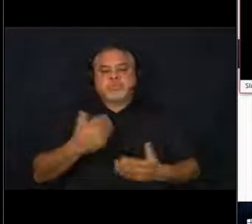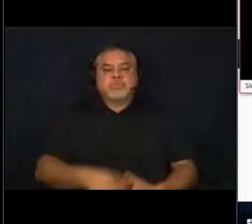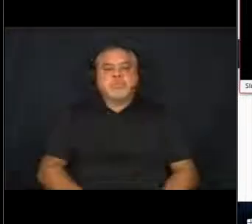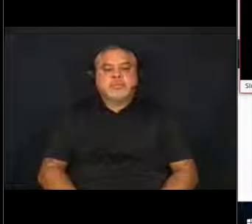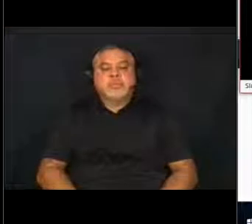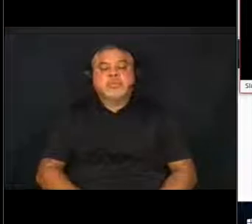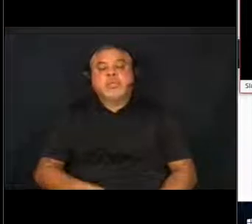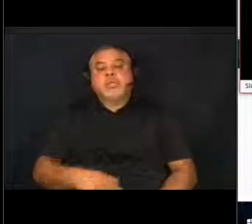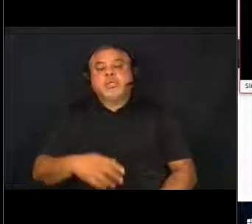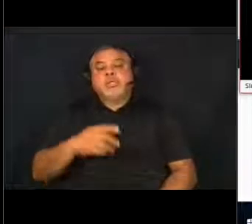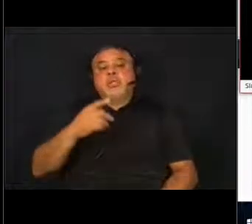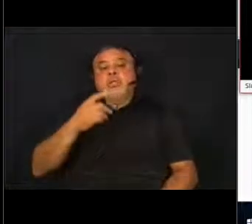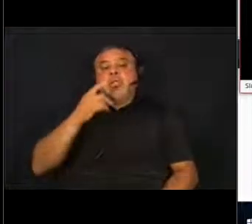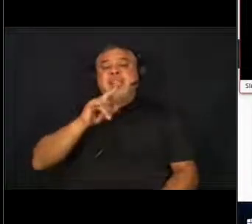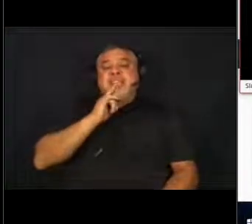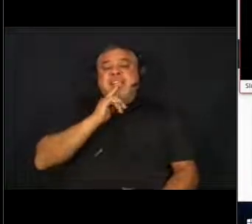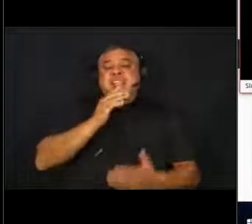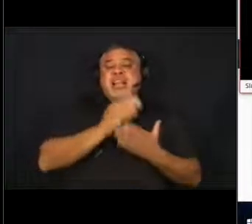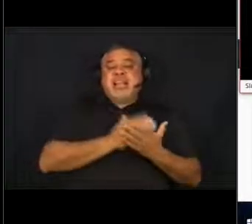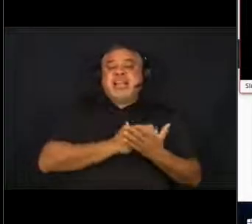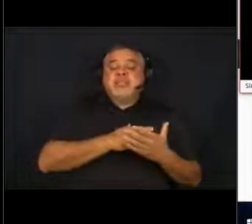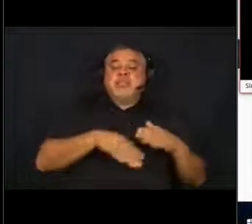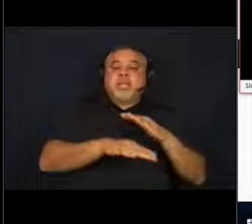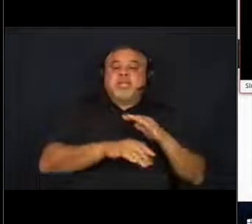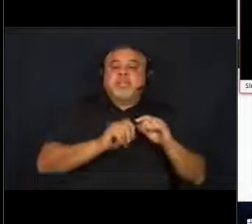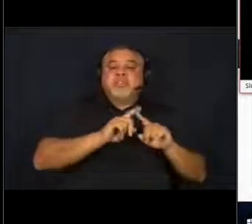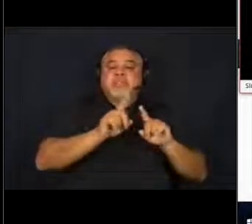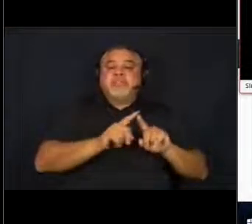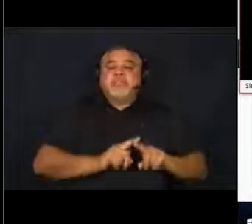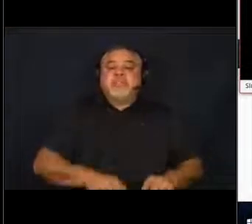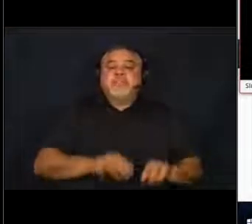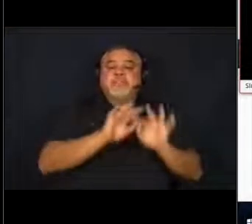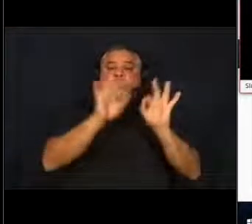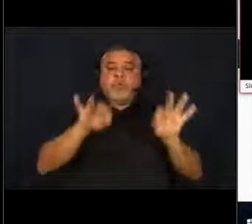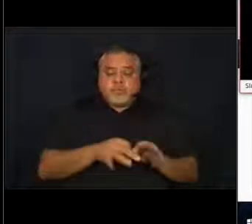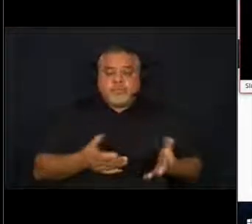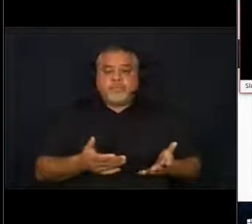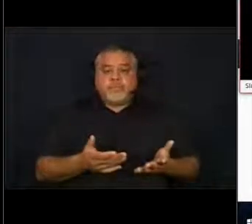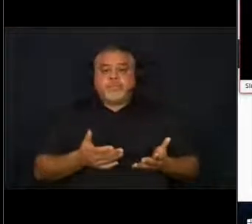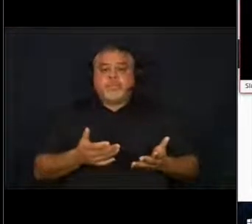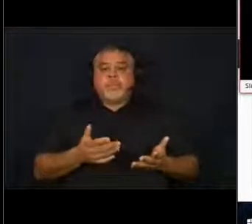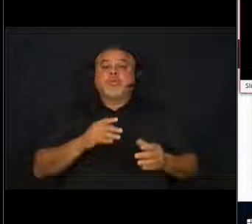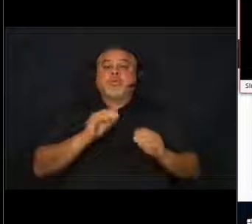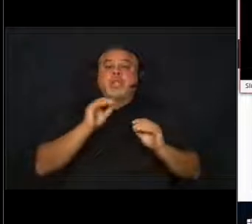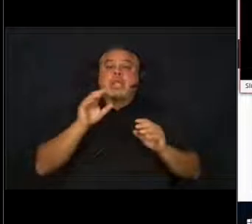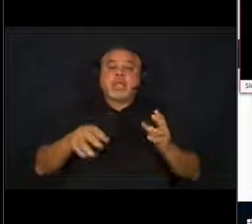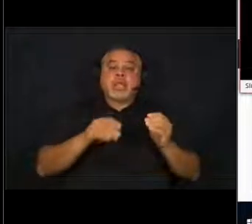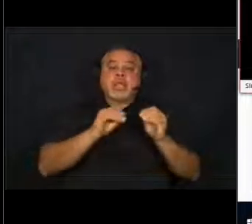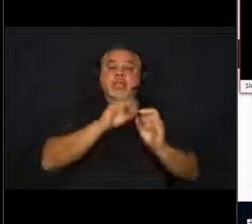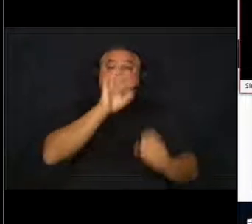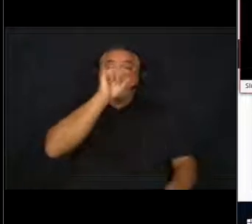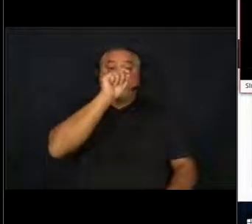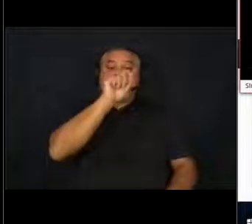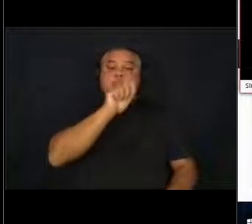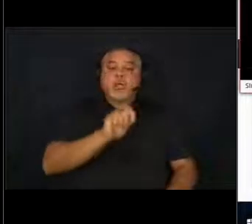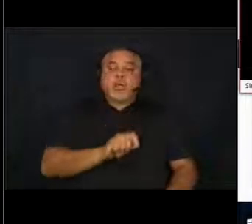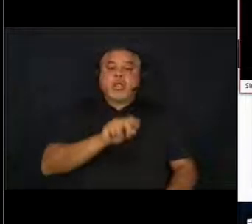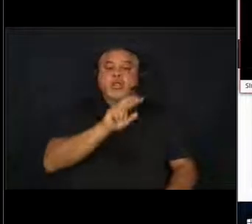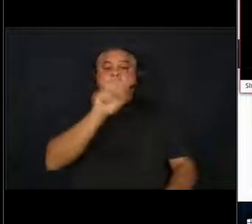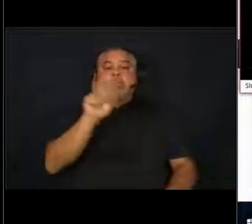Basically, this is a list of forms. So when we put it in bullet points, it's so much easier to